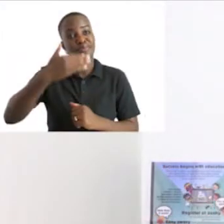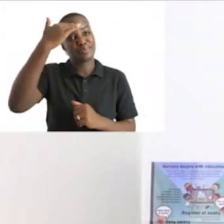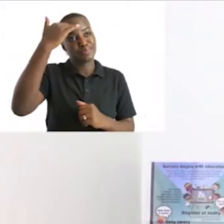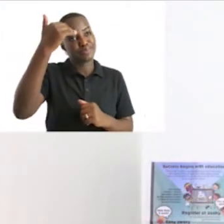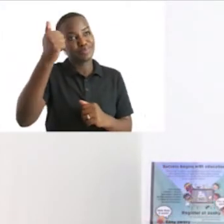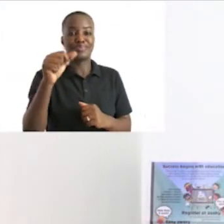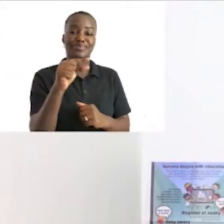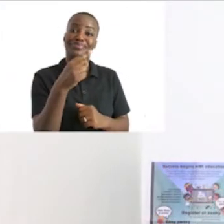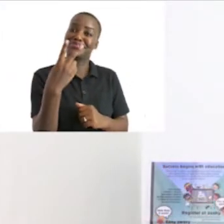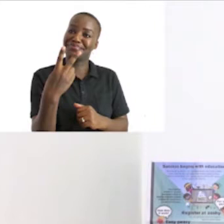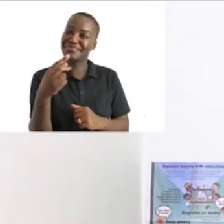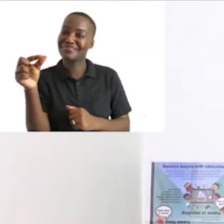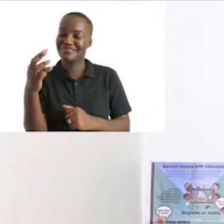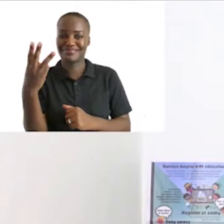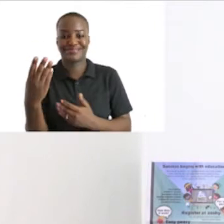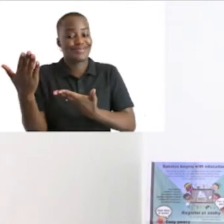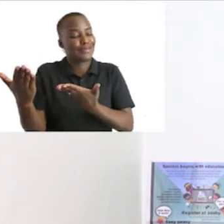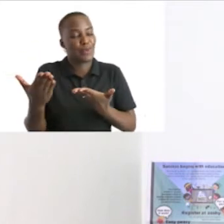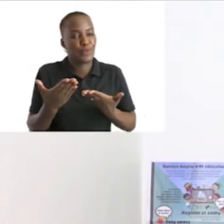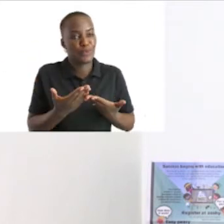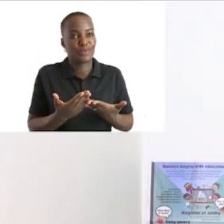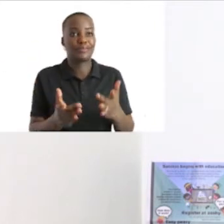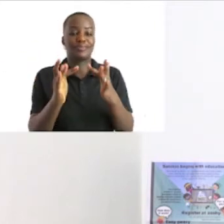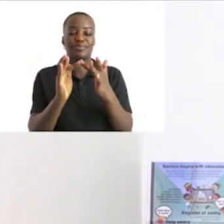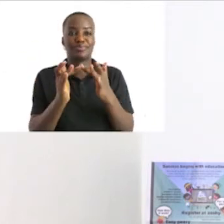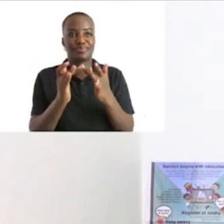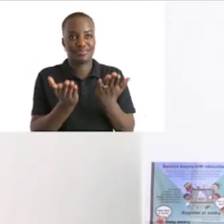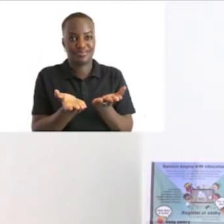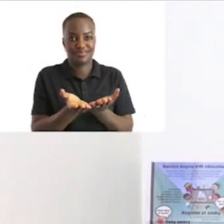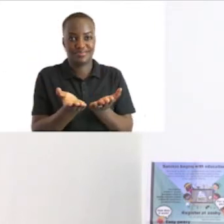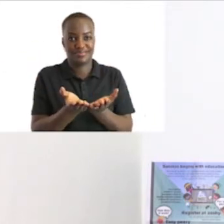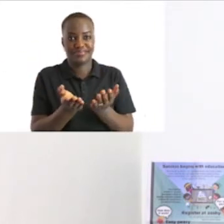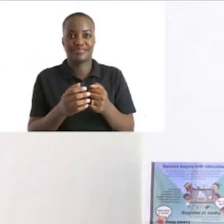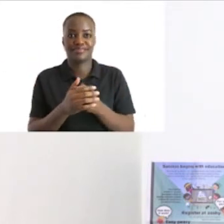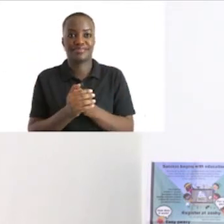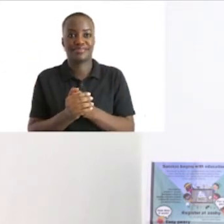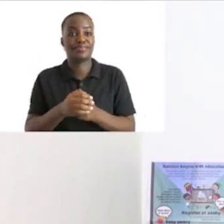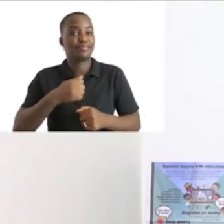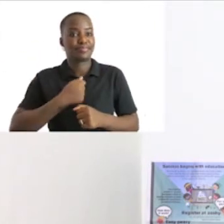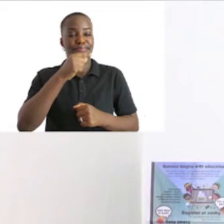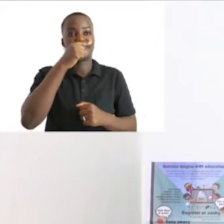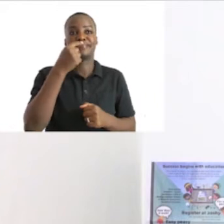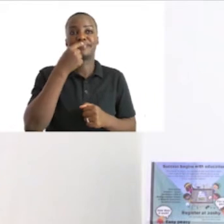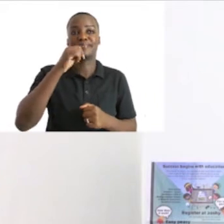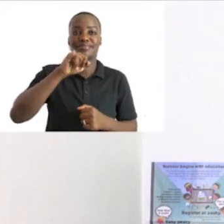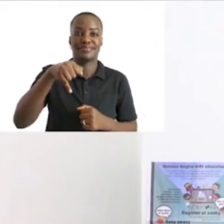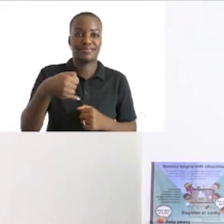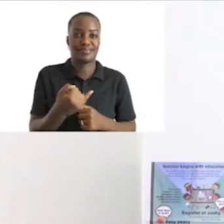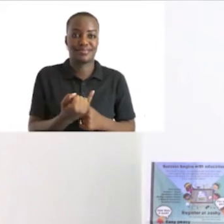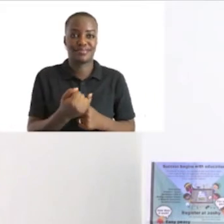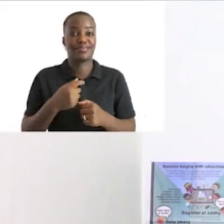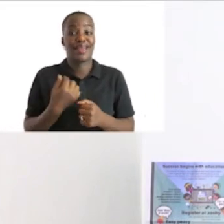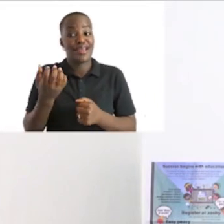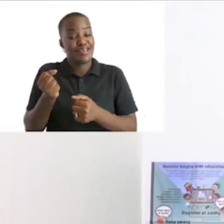Hello grade 2s and 3s, welcome to My Zone Online School. My name is Teacher Mutsa and I